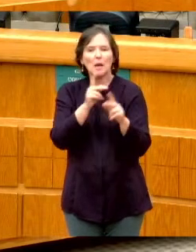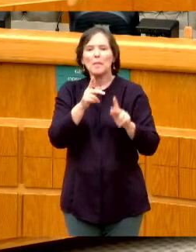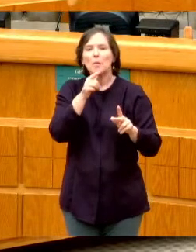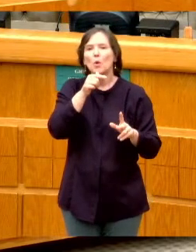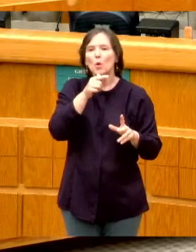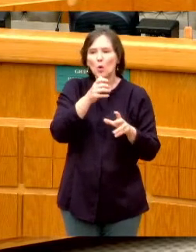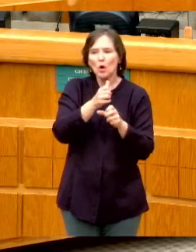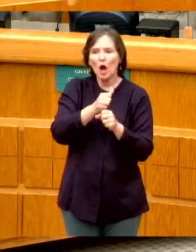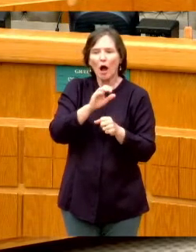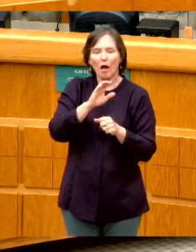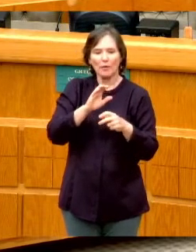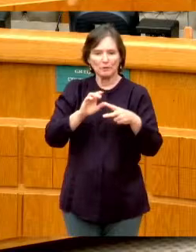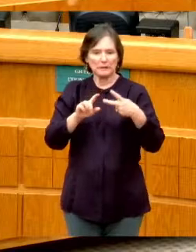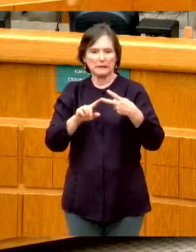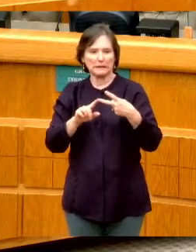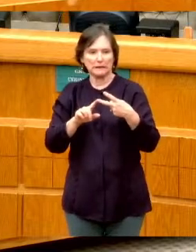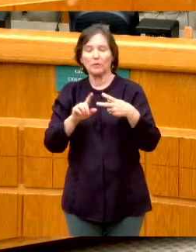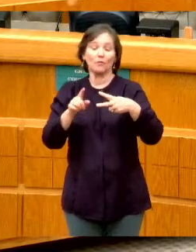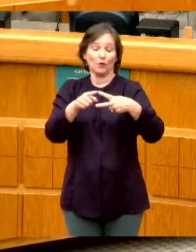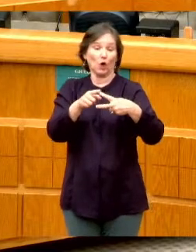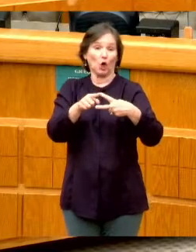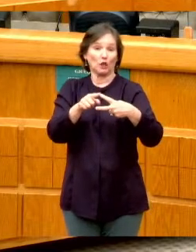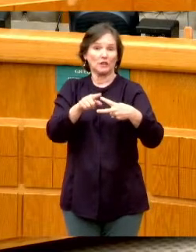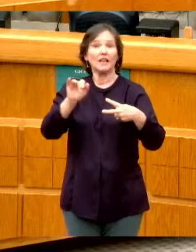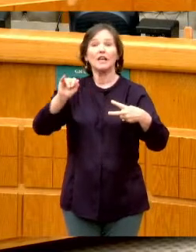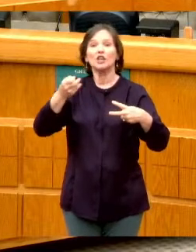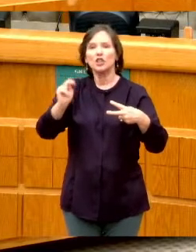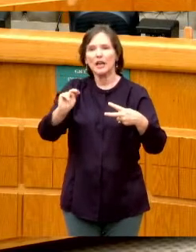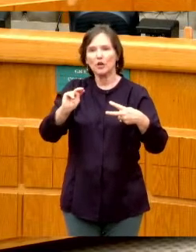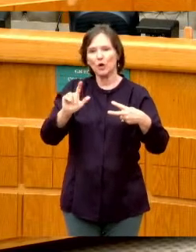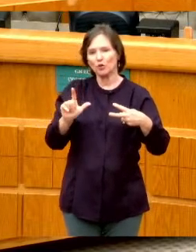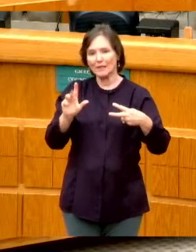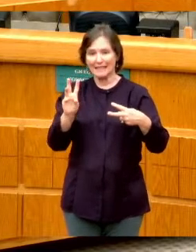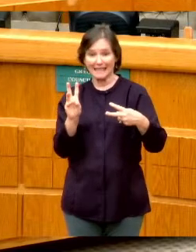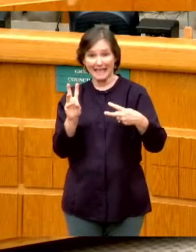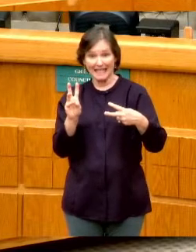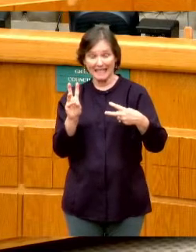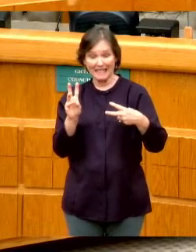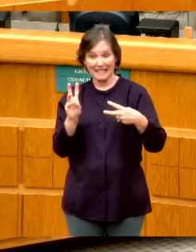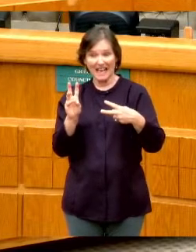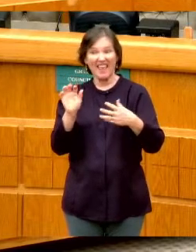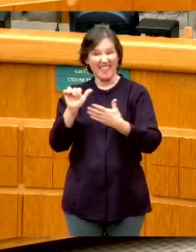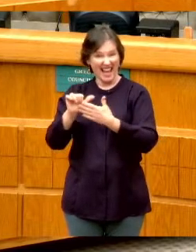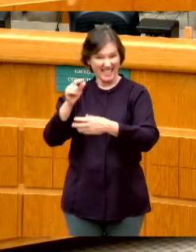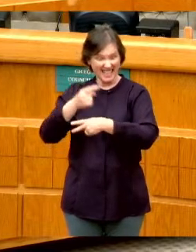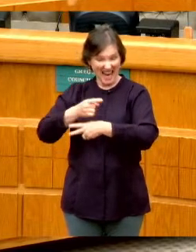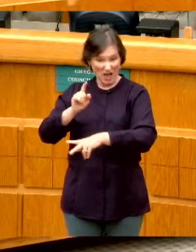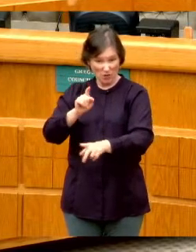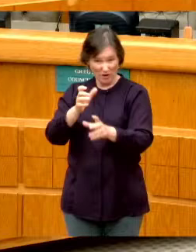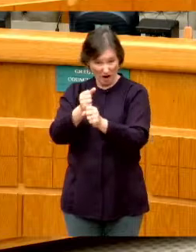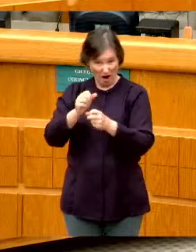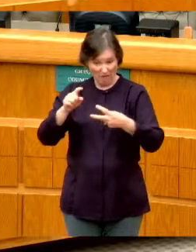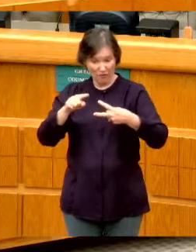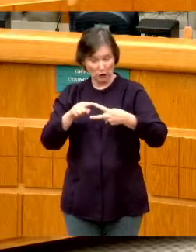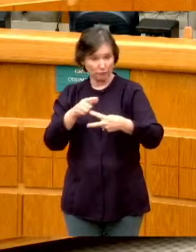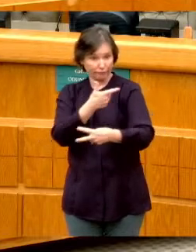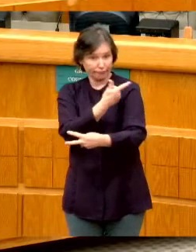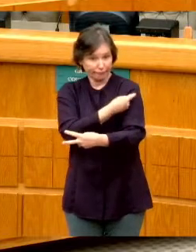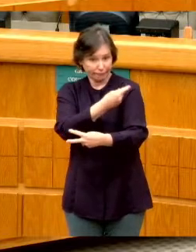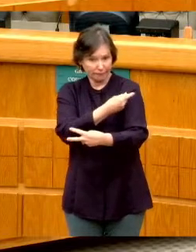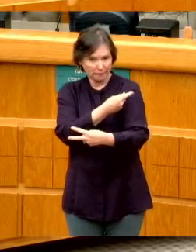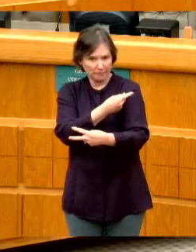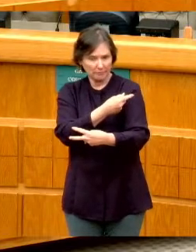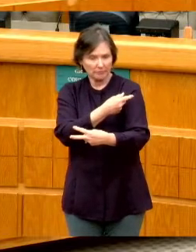dose on January the 26th. So if you received your first dose on January the 26th, you will be receiving a